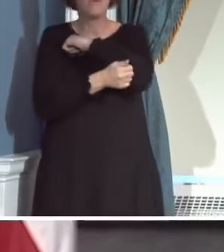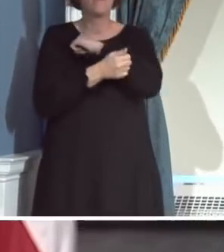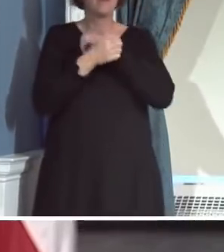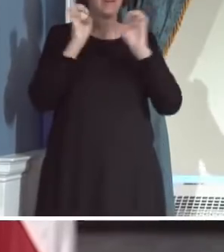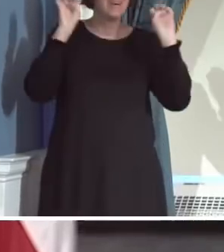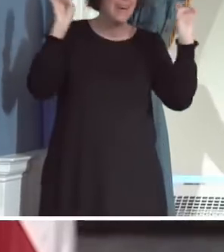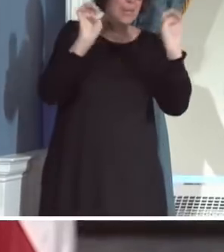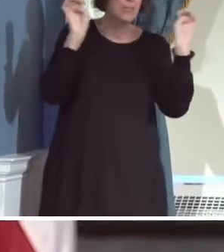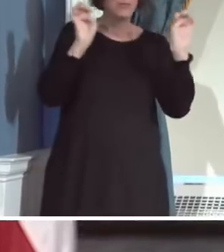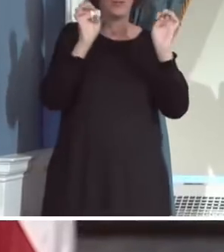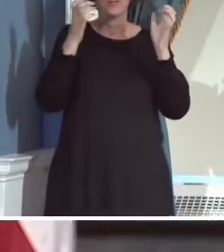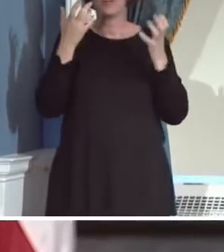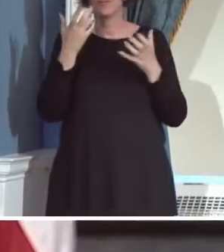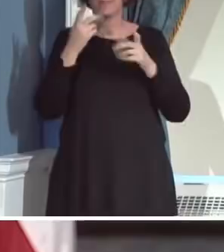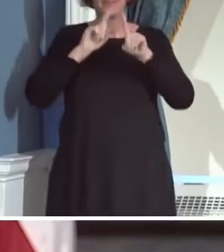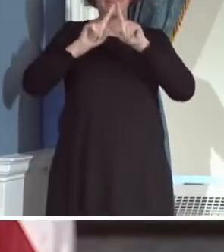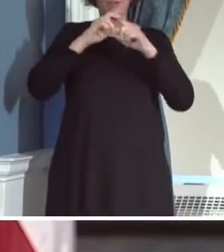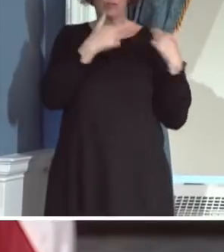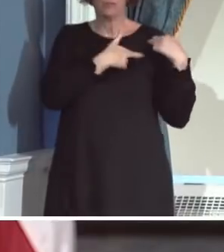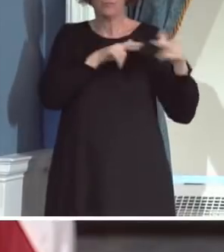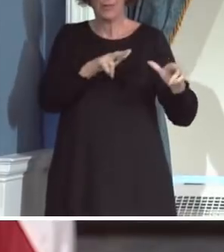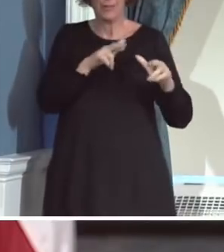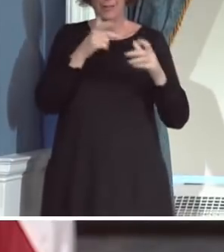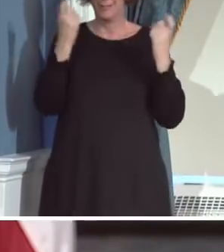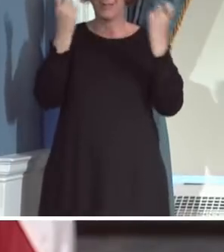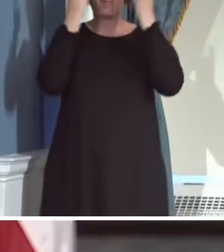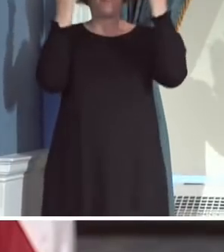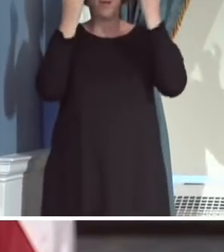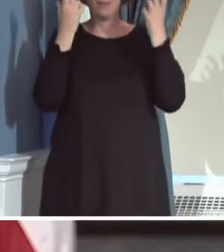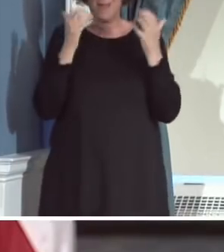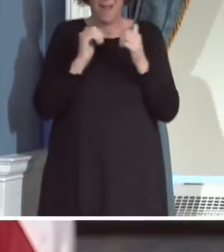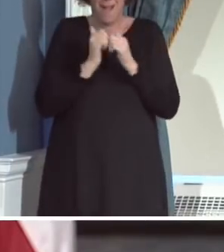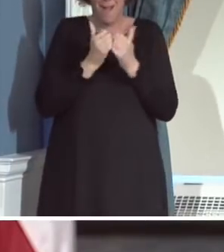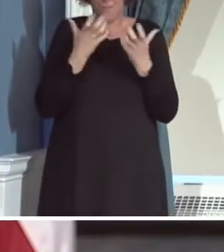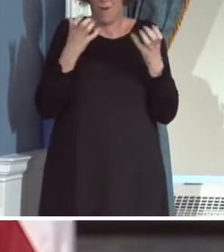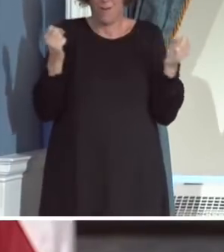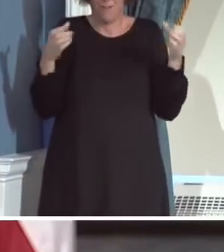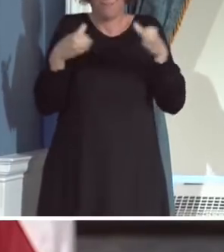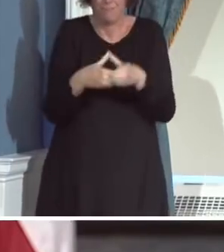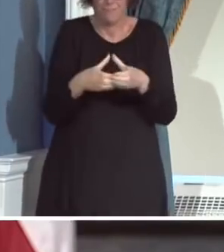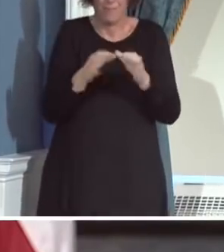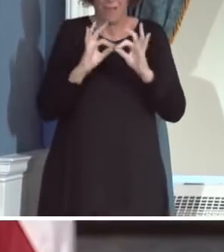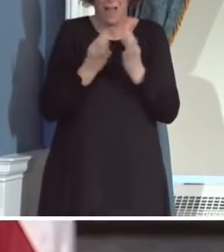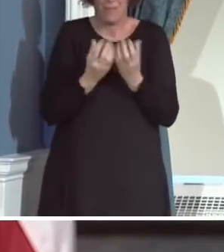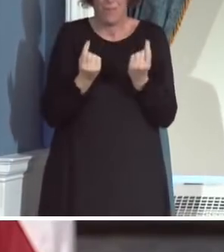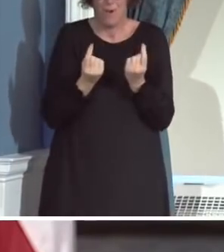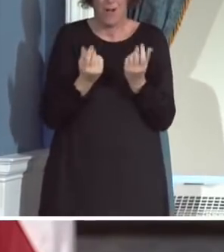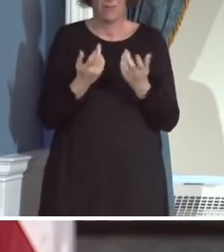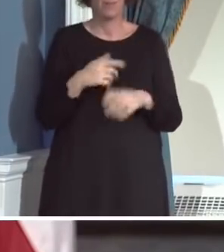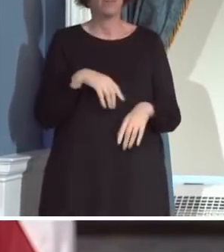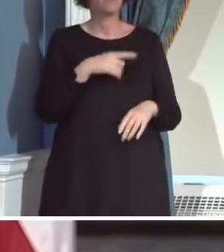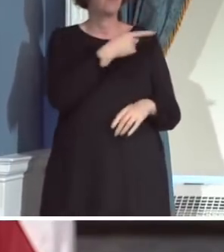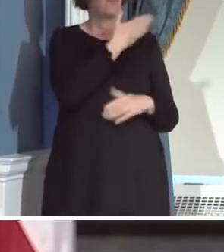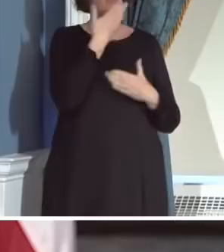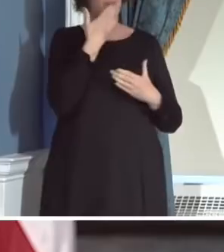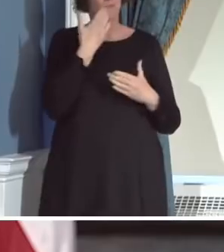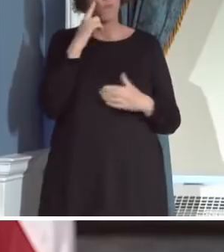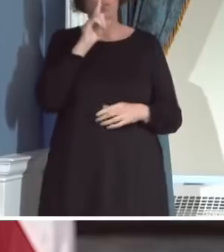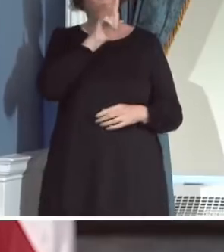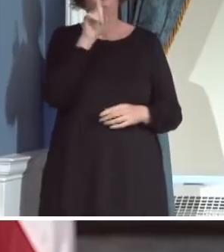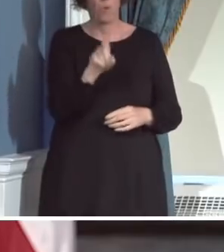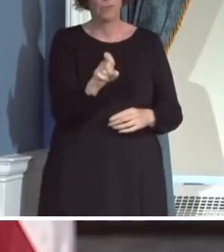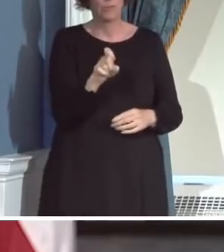sacred time of year for so many people. And I've had this conversation in general, not about the specific holidays,